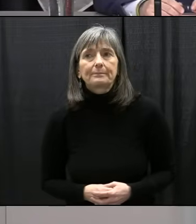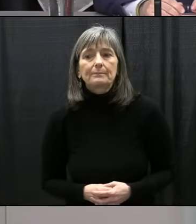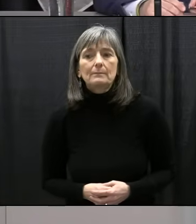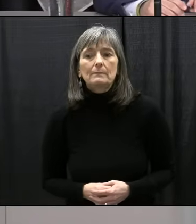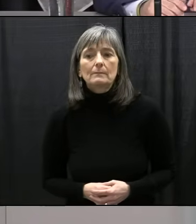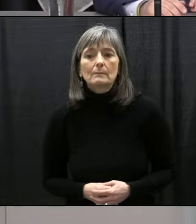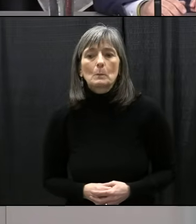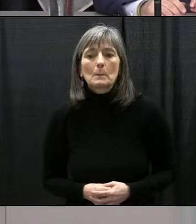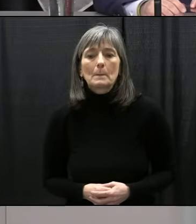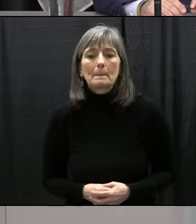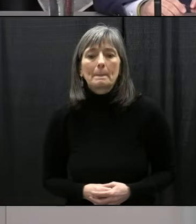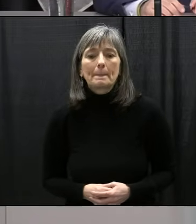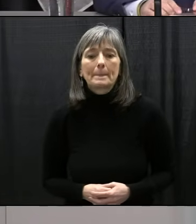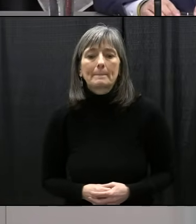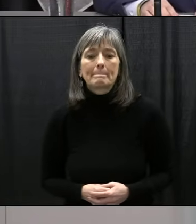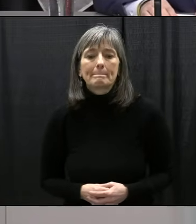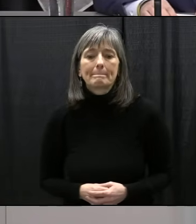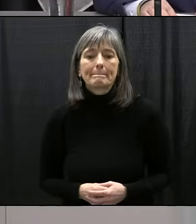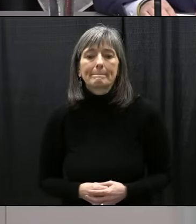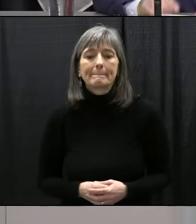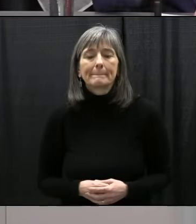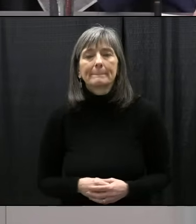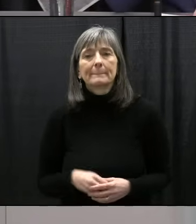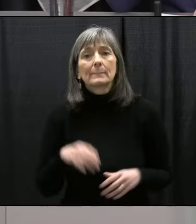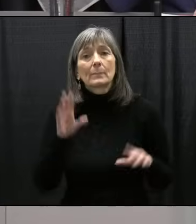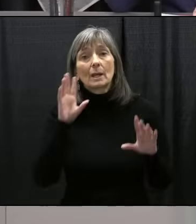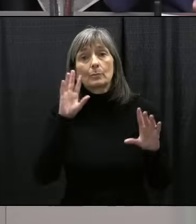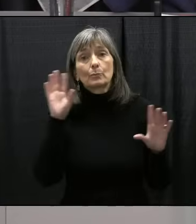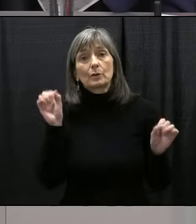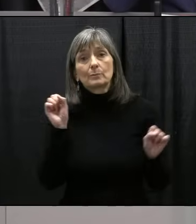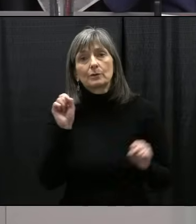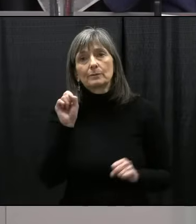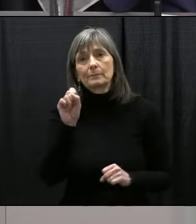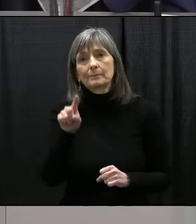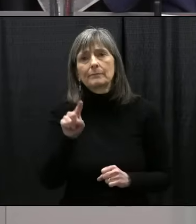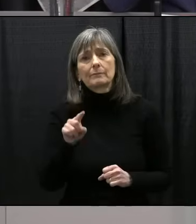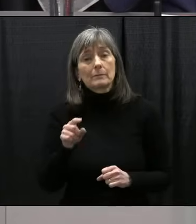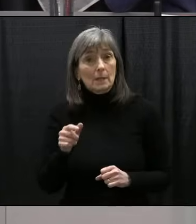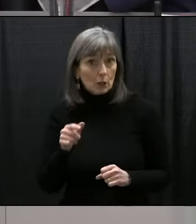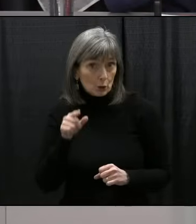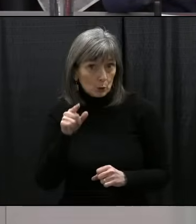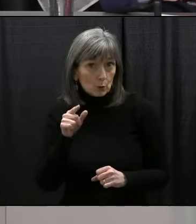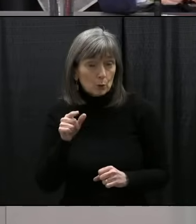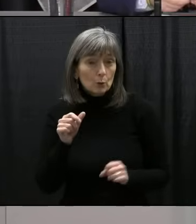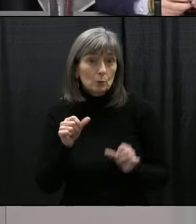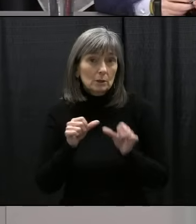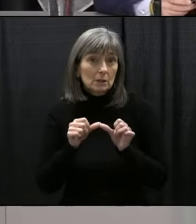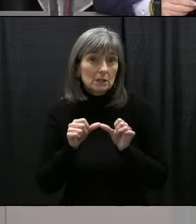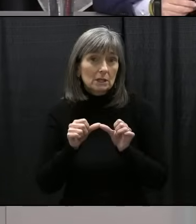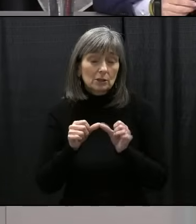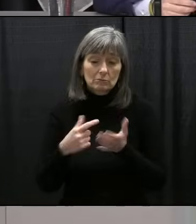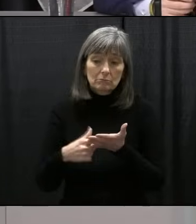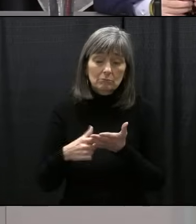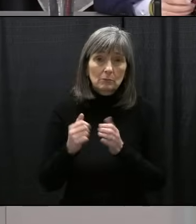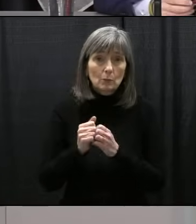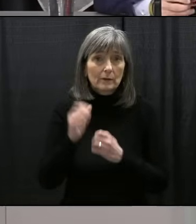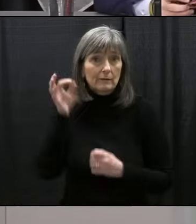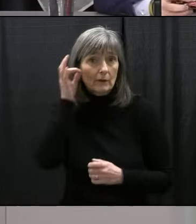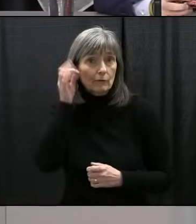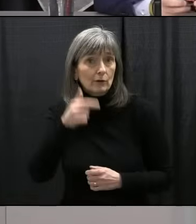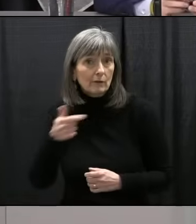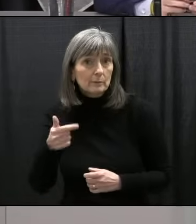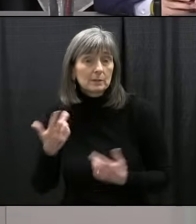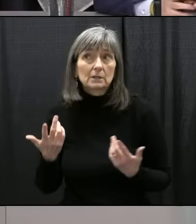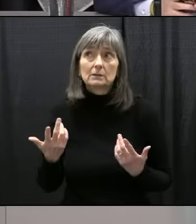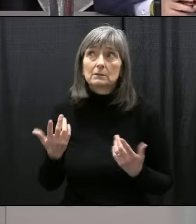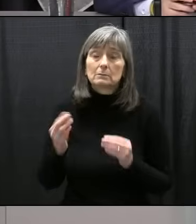And perhaps for the Premier, I'm just wondering if you've had any further conversation with the federal government,